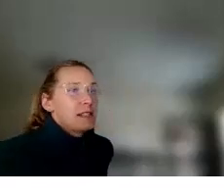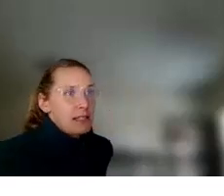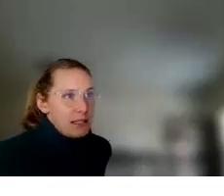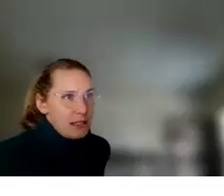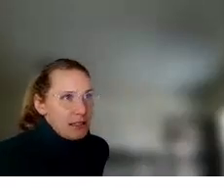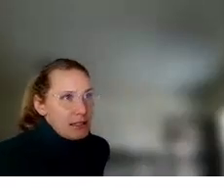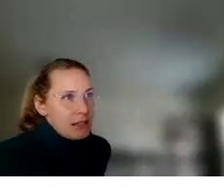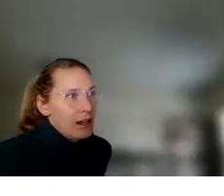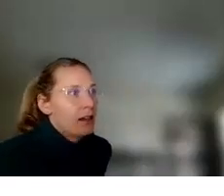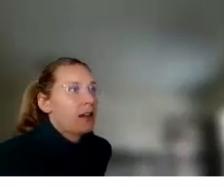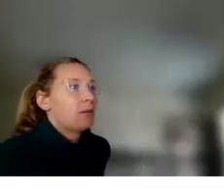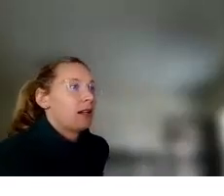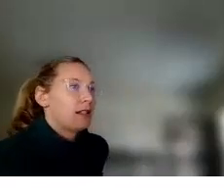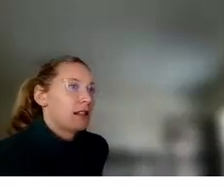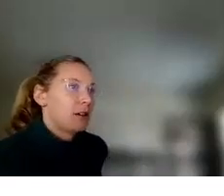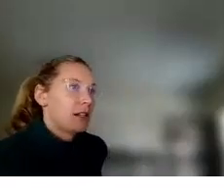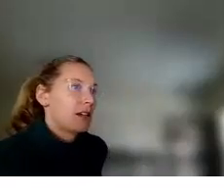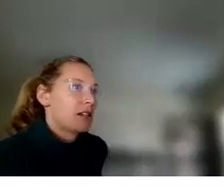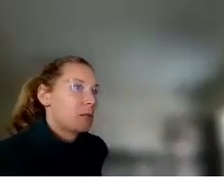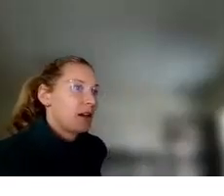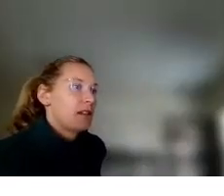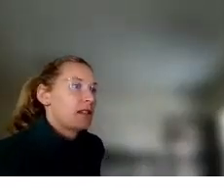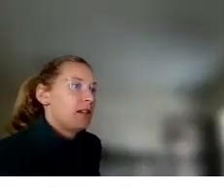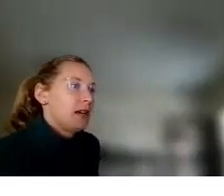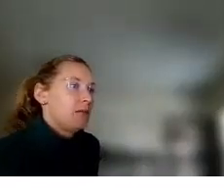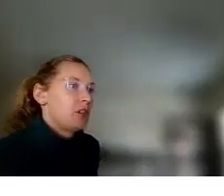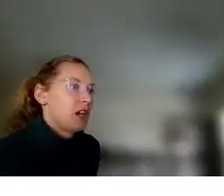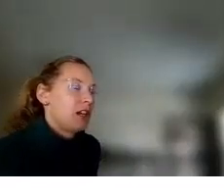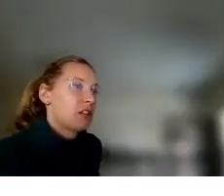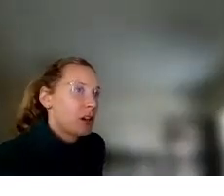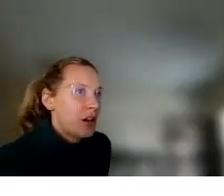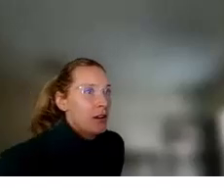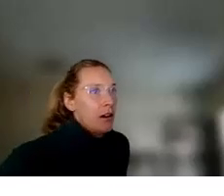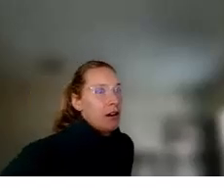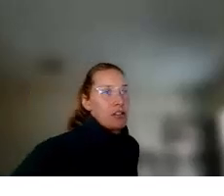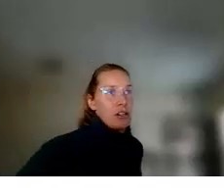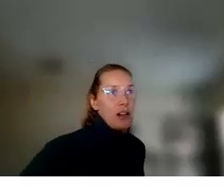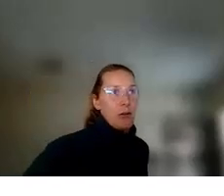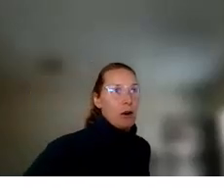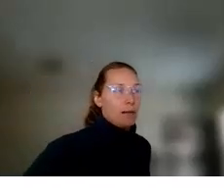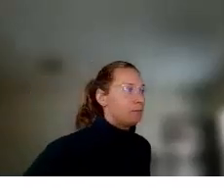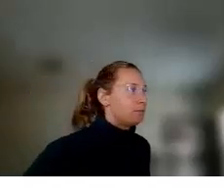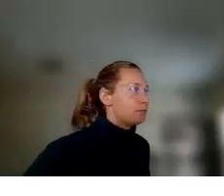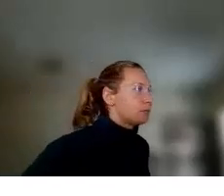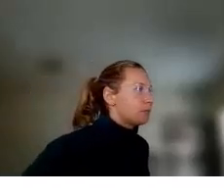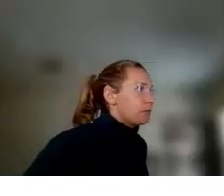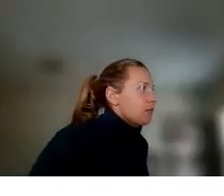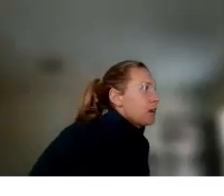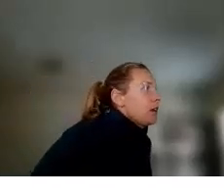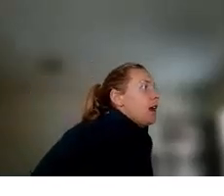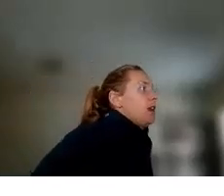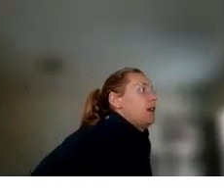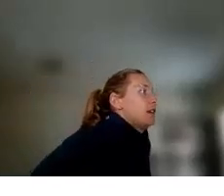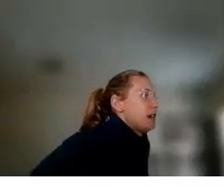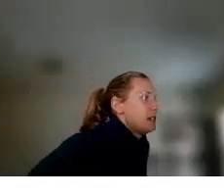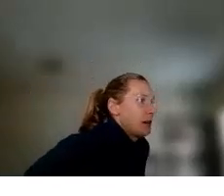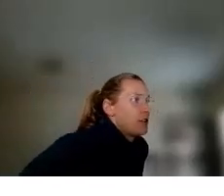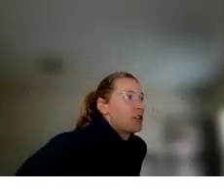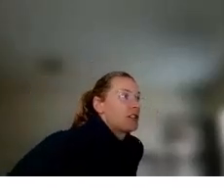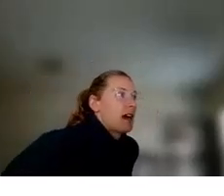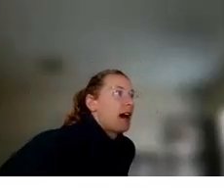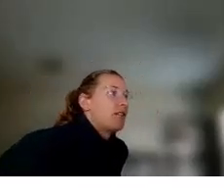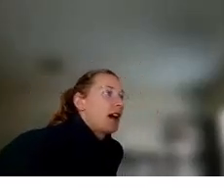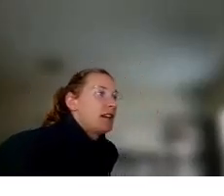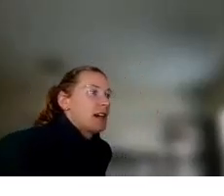remain in existence, but it's going to experience a name change on July 1. And then